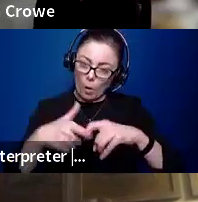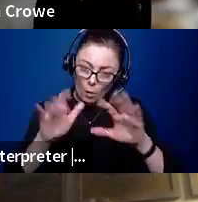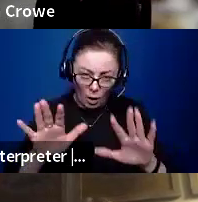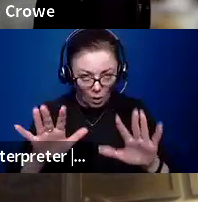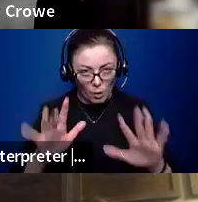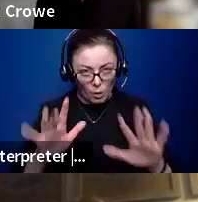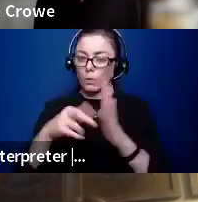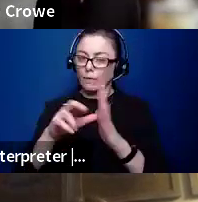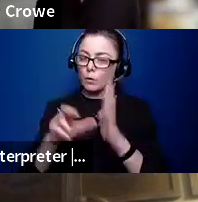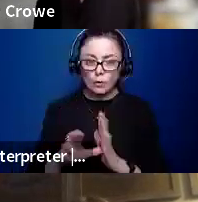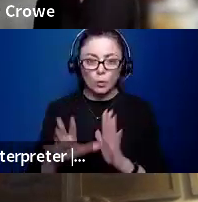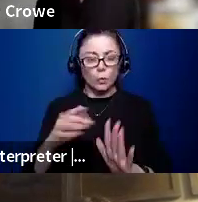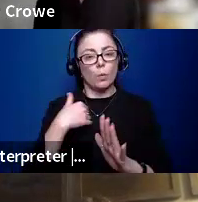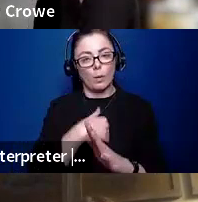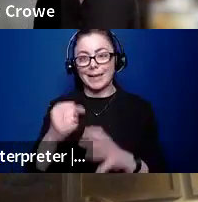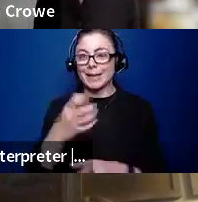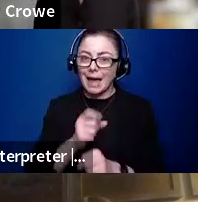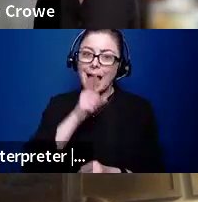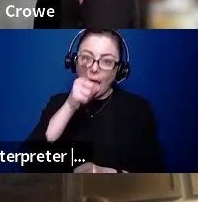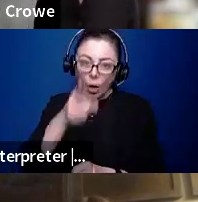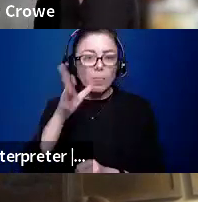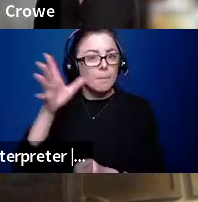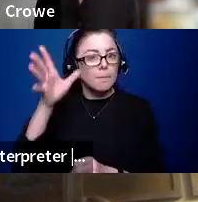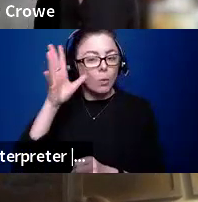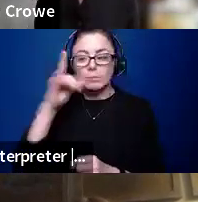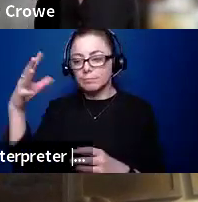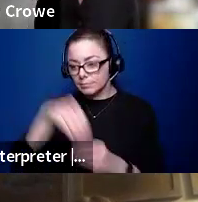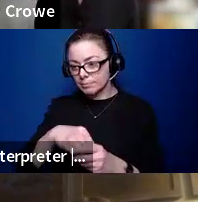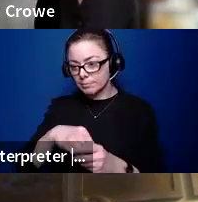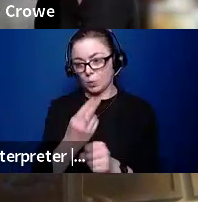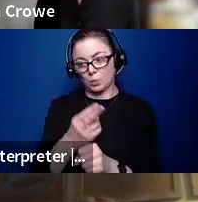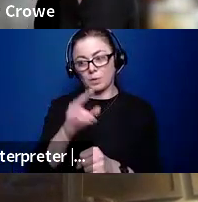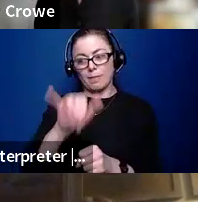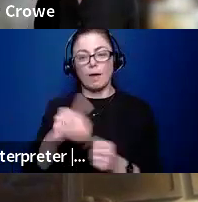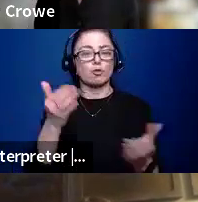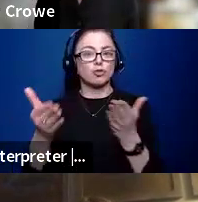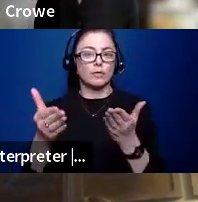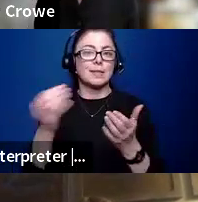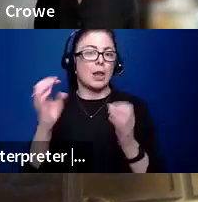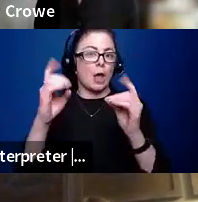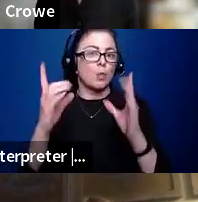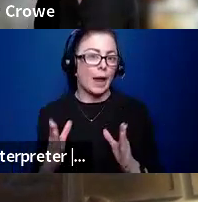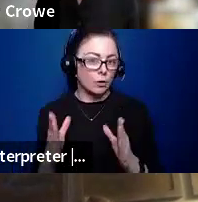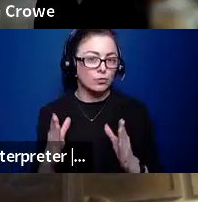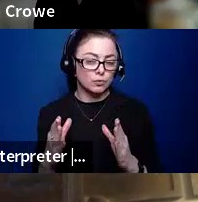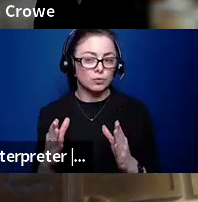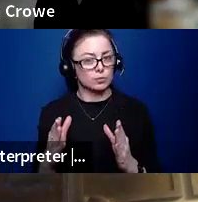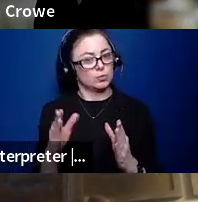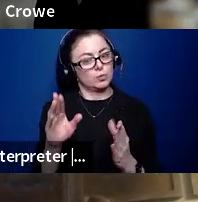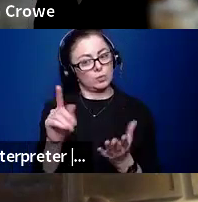We'll be able to get actual parents who utilize those services and educators in front of committees and in subcommittee hearings in